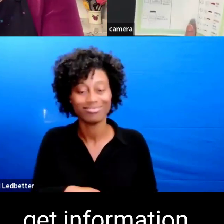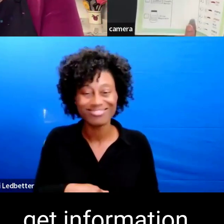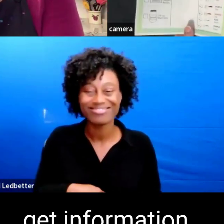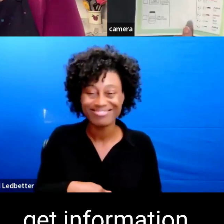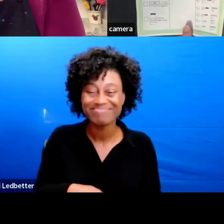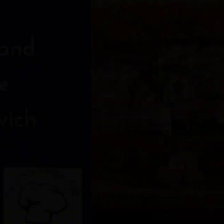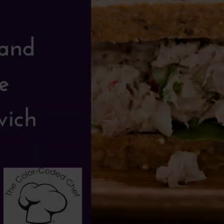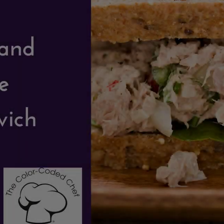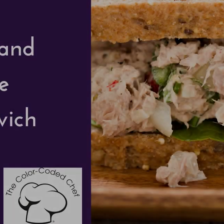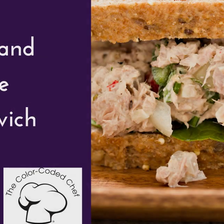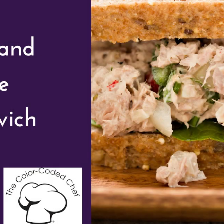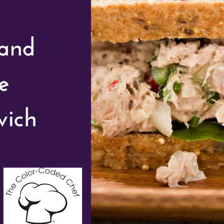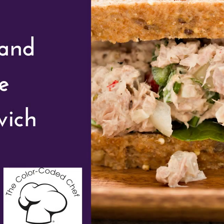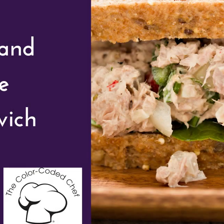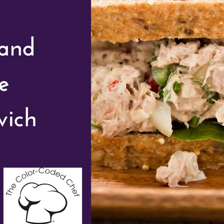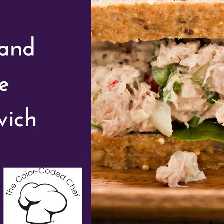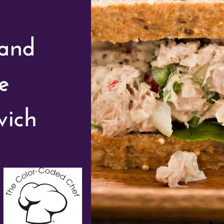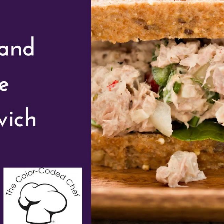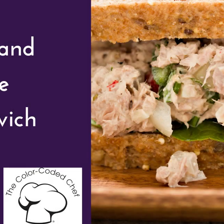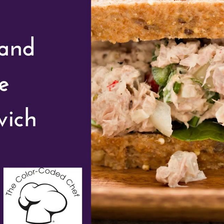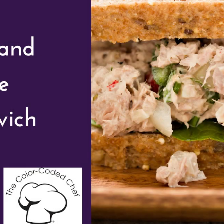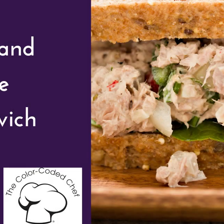get information.